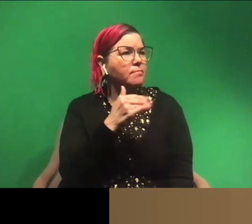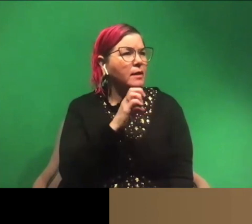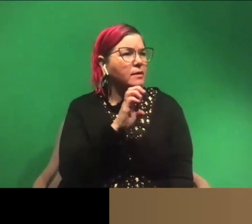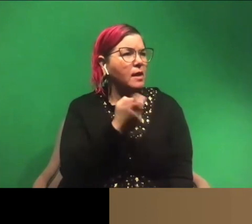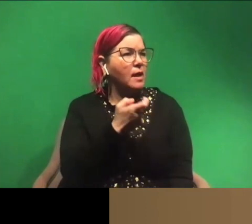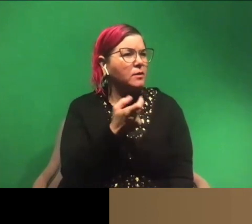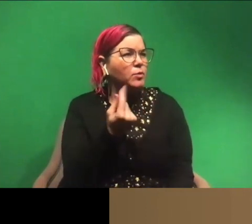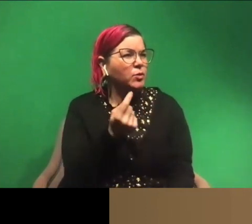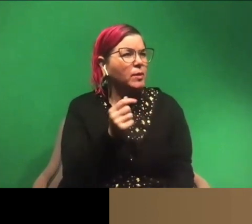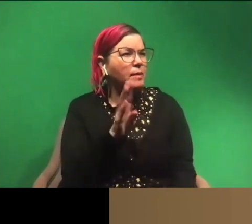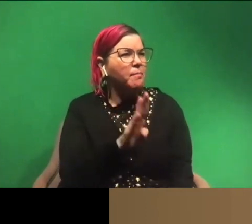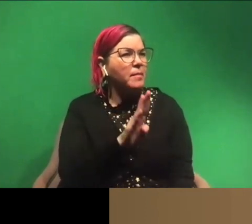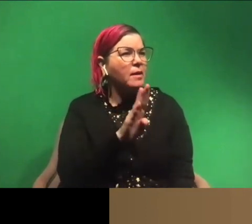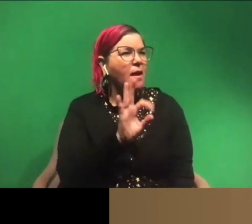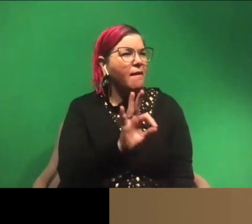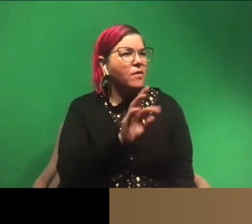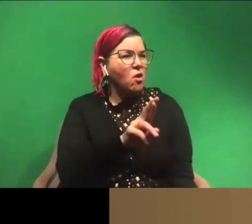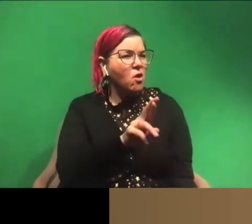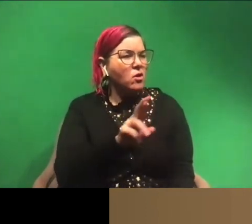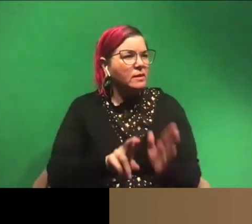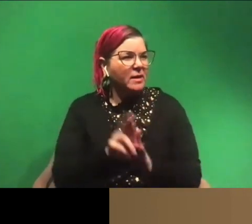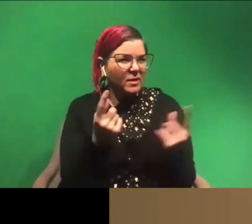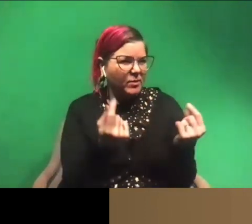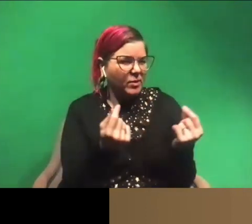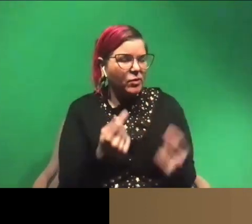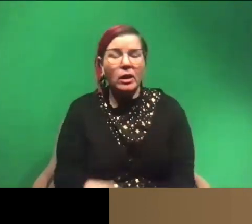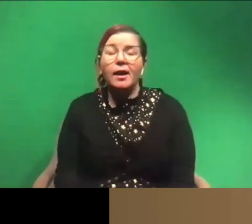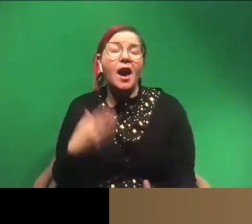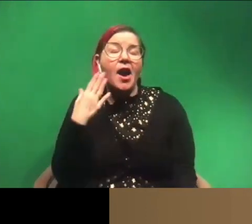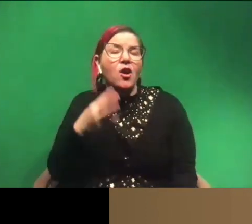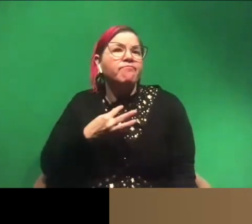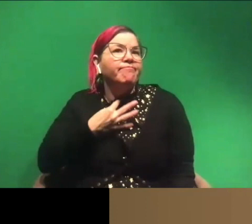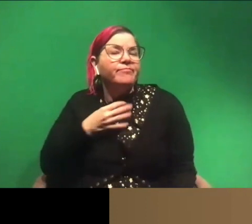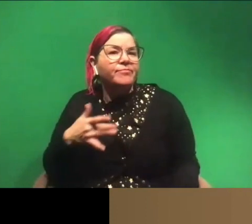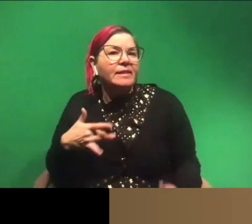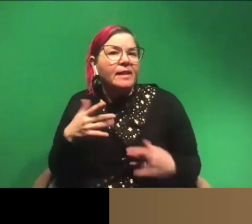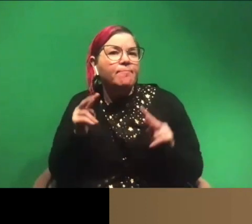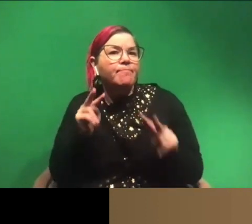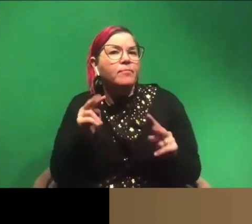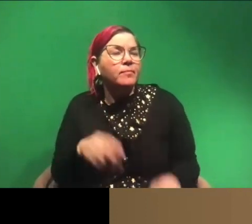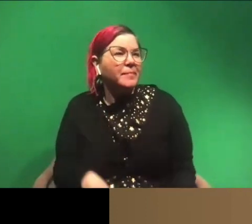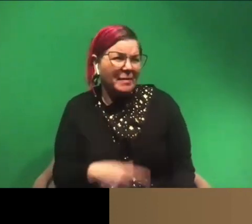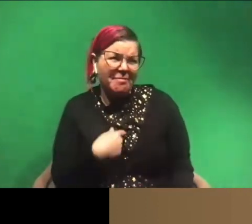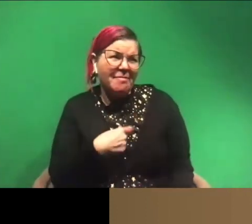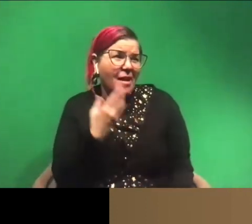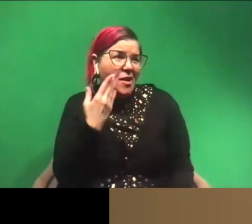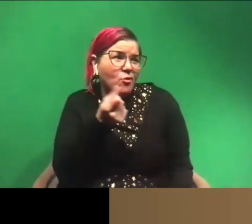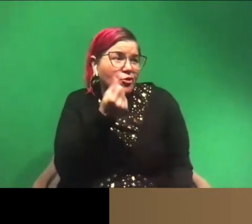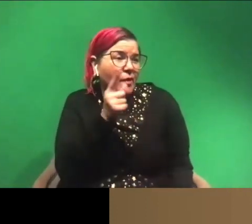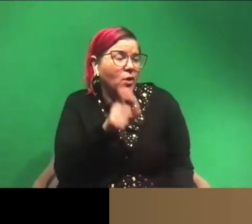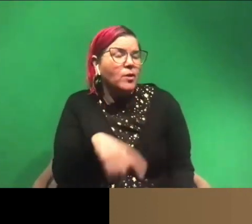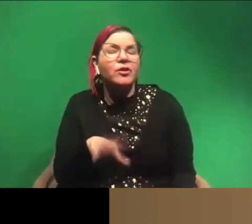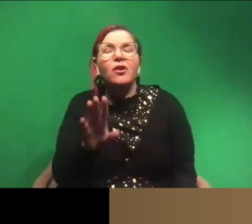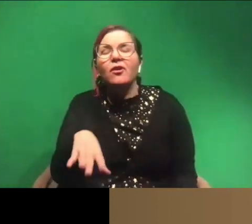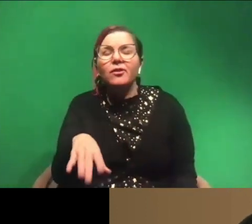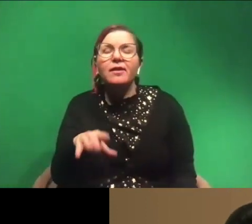BFR spacecraft? I do not, but I'm really excited to find out. Cool. I don't even know what that question means. I am like, oh,